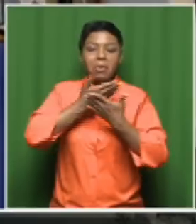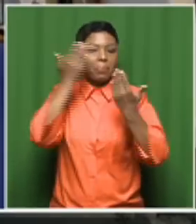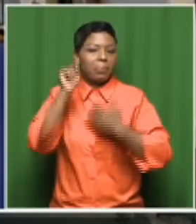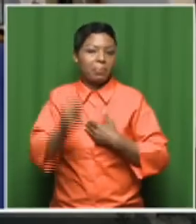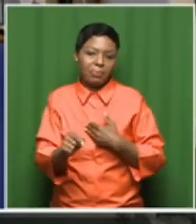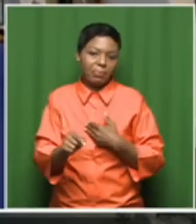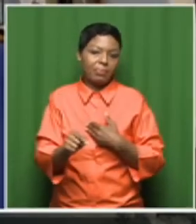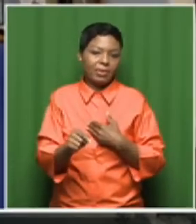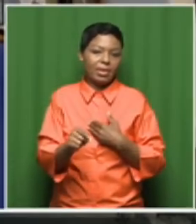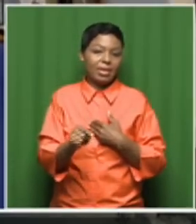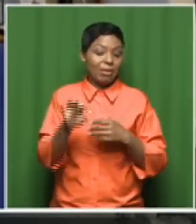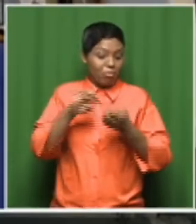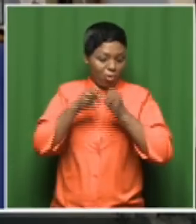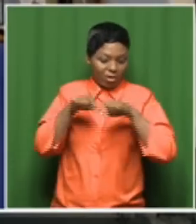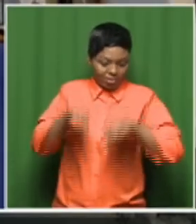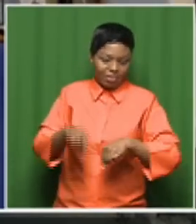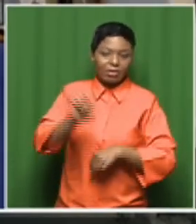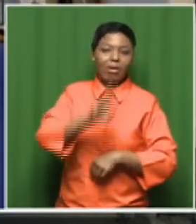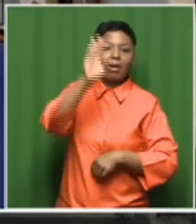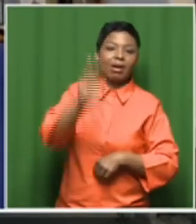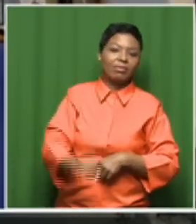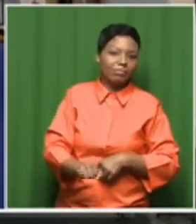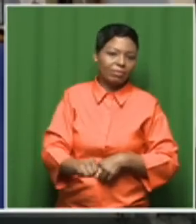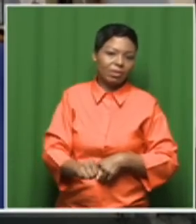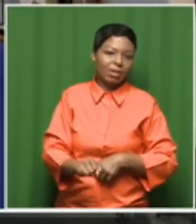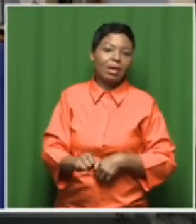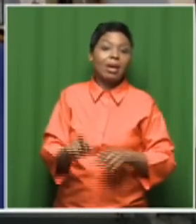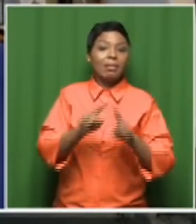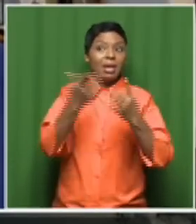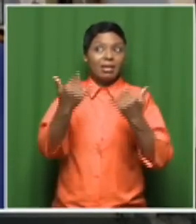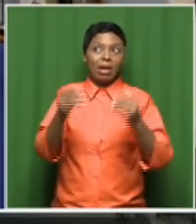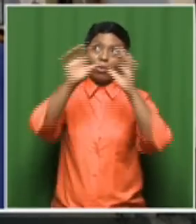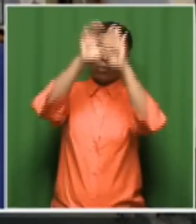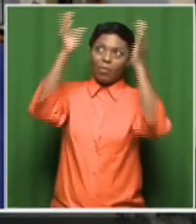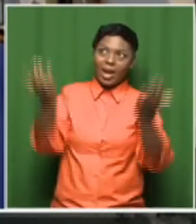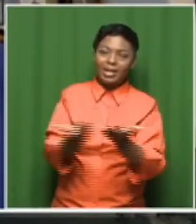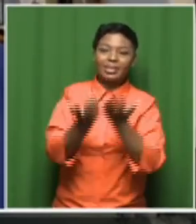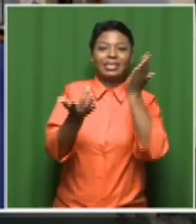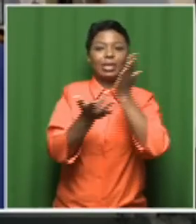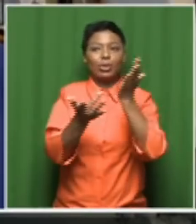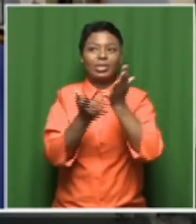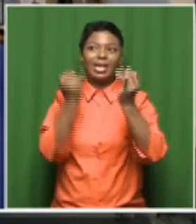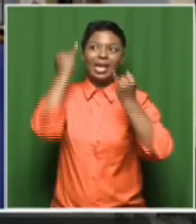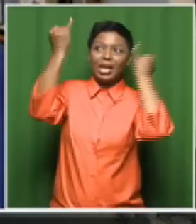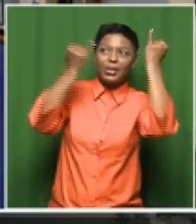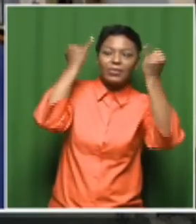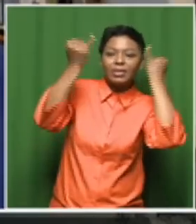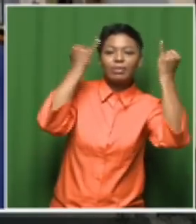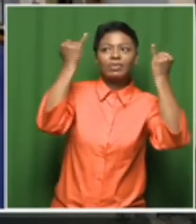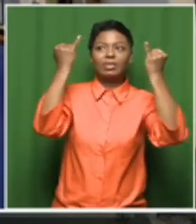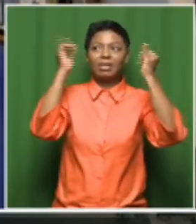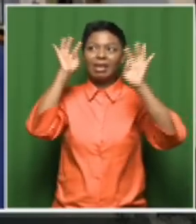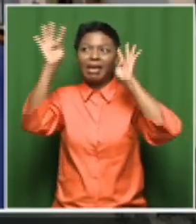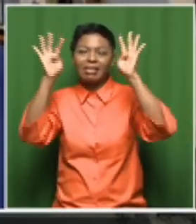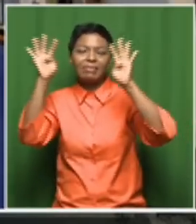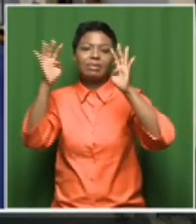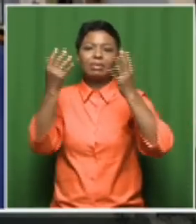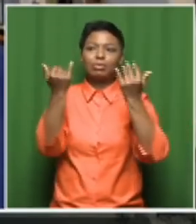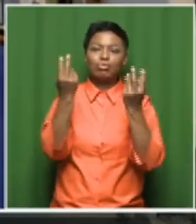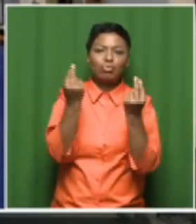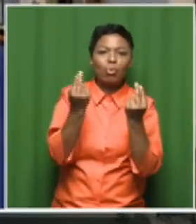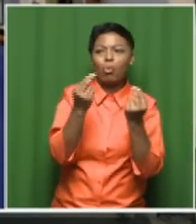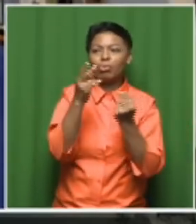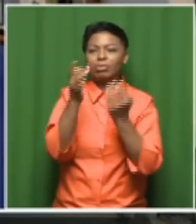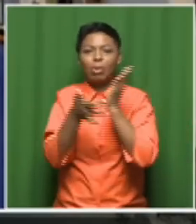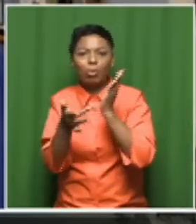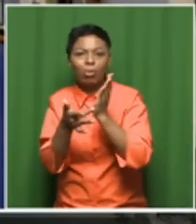It's a technological world. I mean, are there any innovative, you're talking about these innovative solutions, are there things that the unions here in South